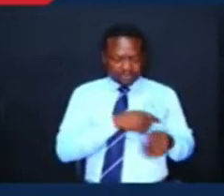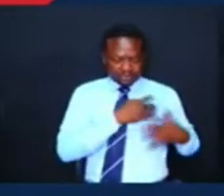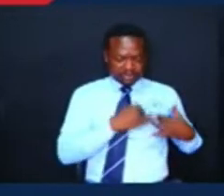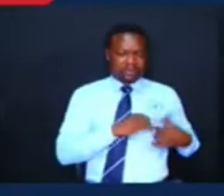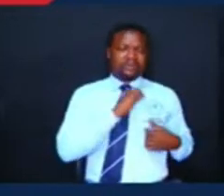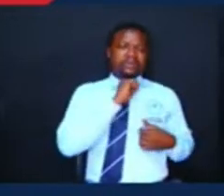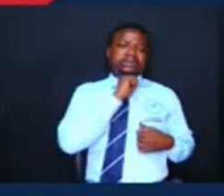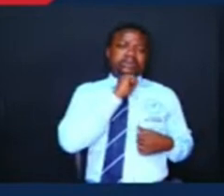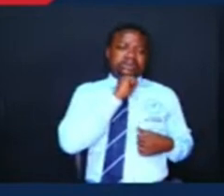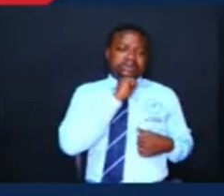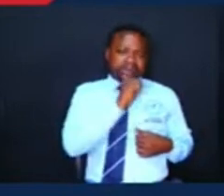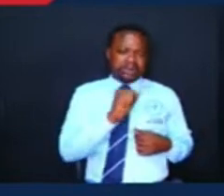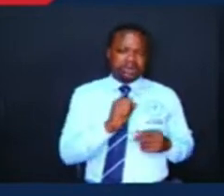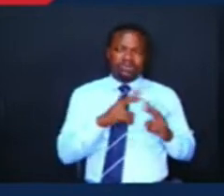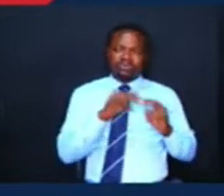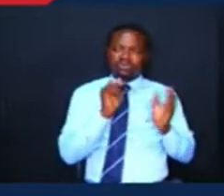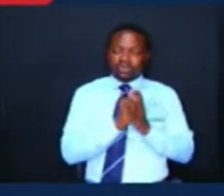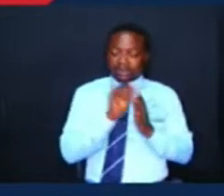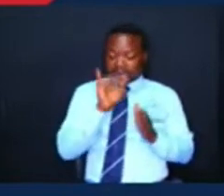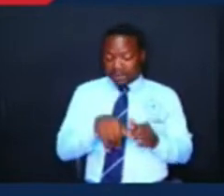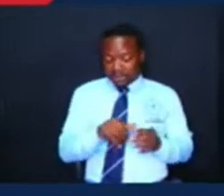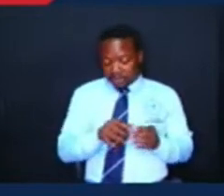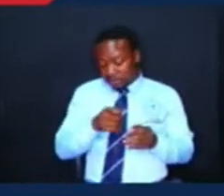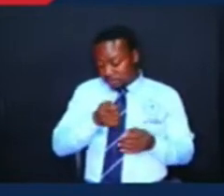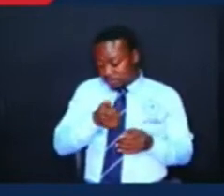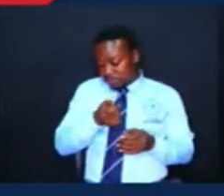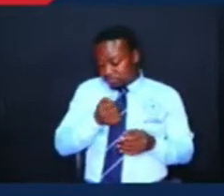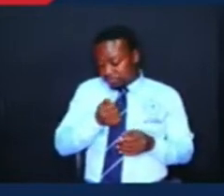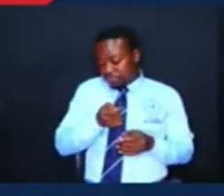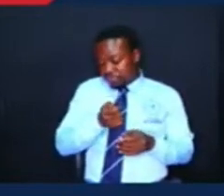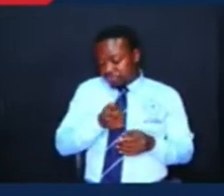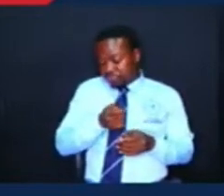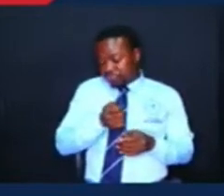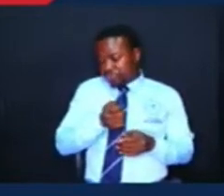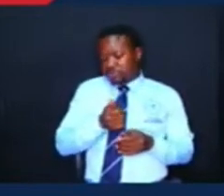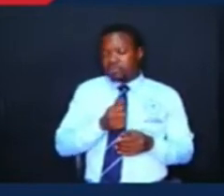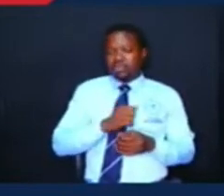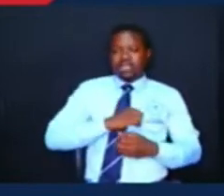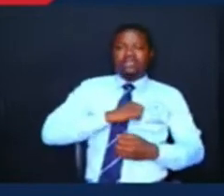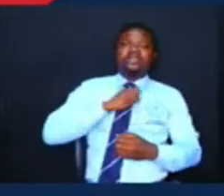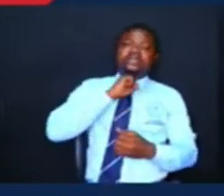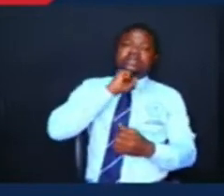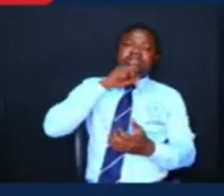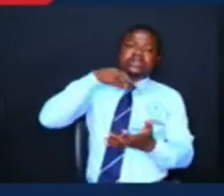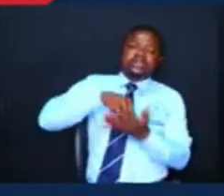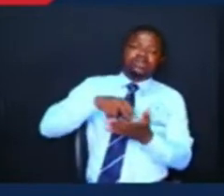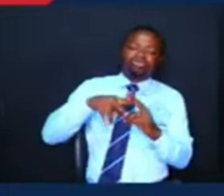heart that cannot contract this malady.